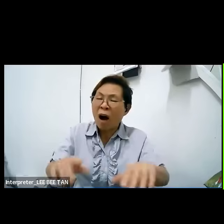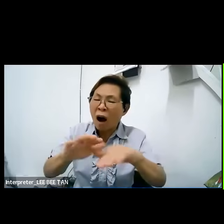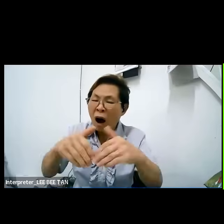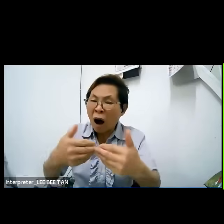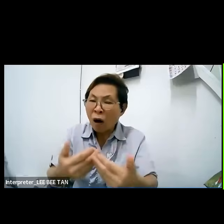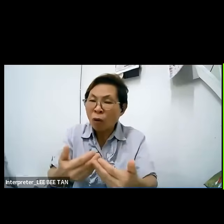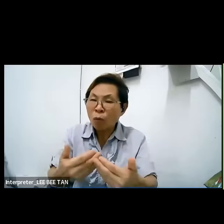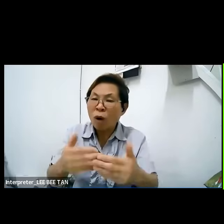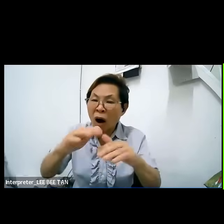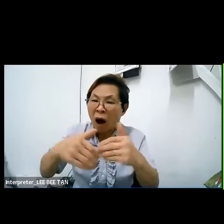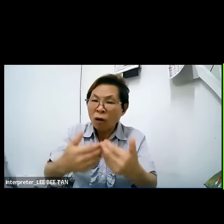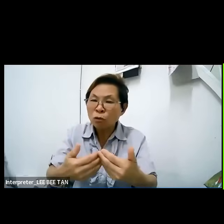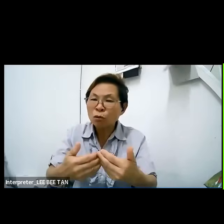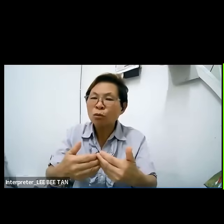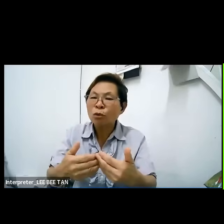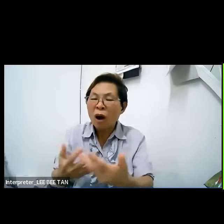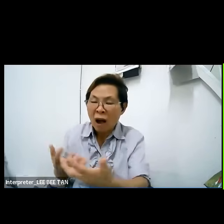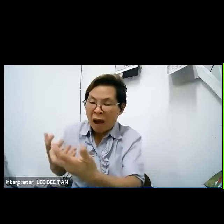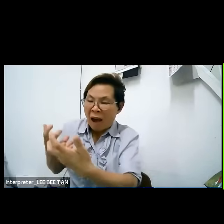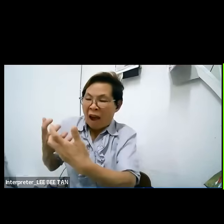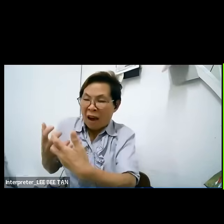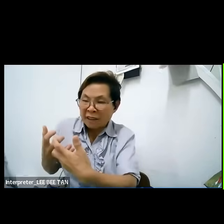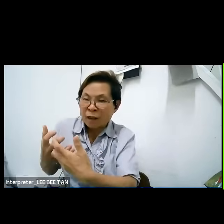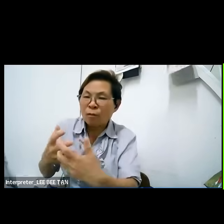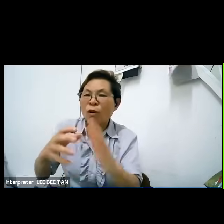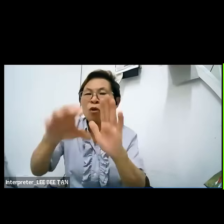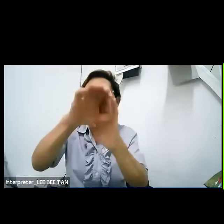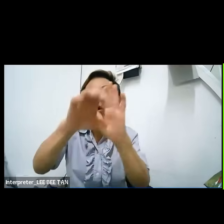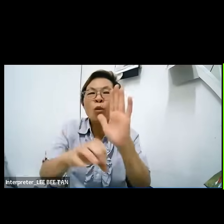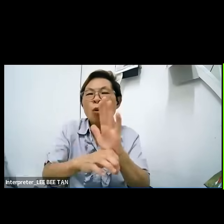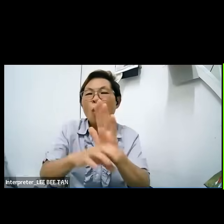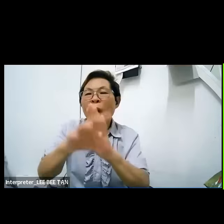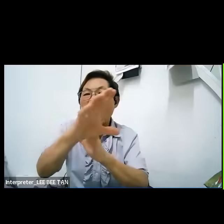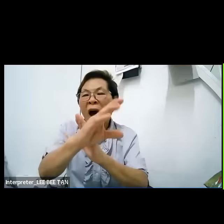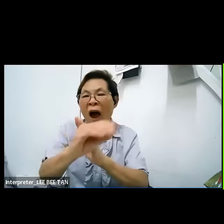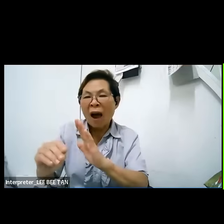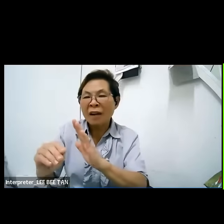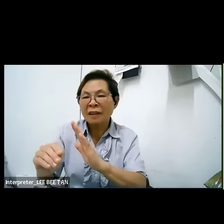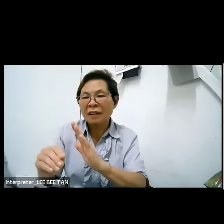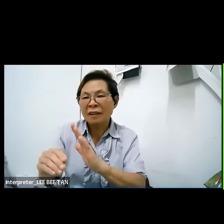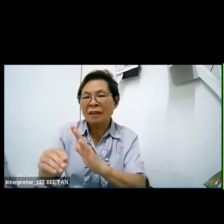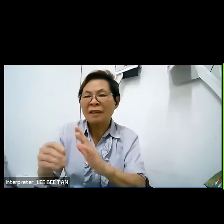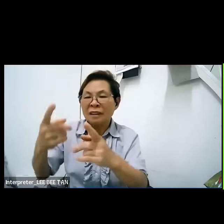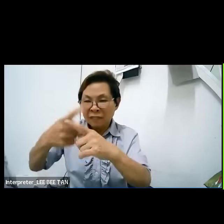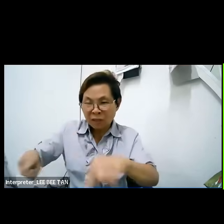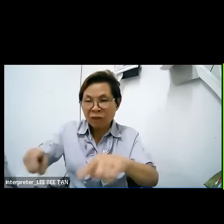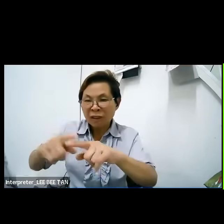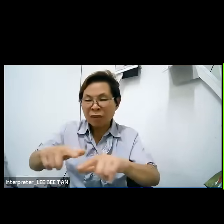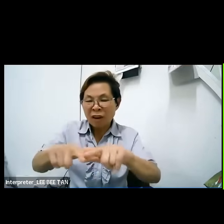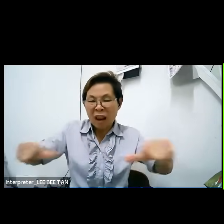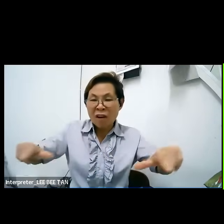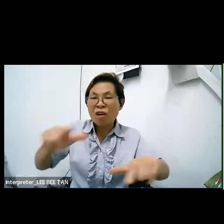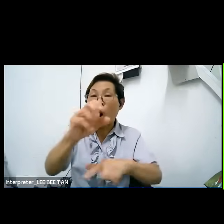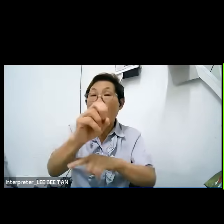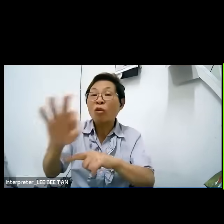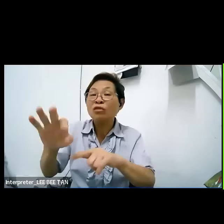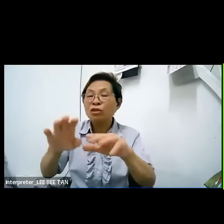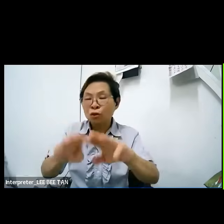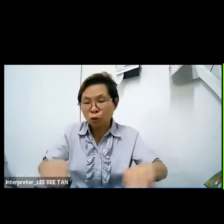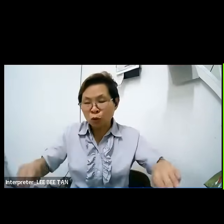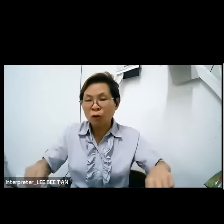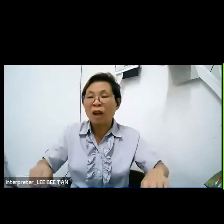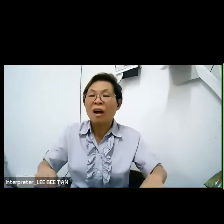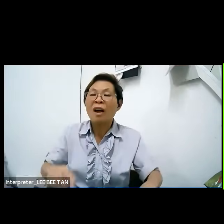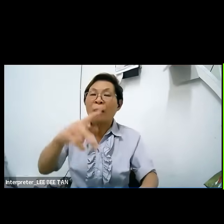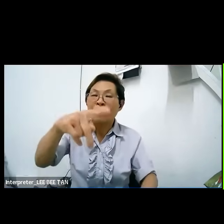they could adapt the curriculum and the content to different levels of students. So we believe that with